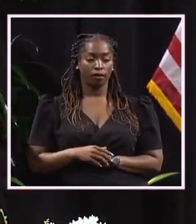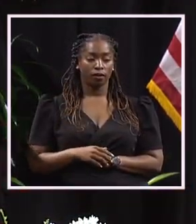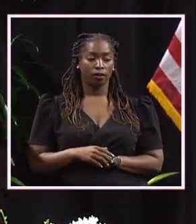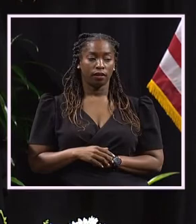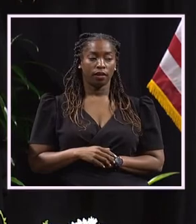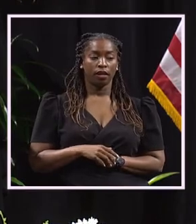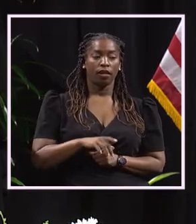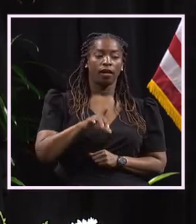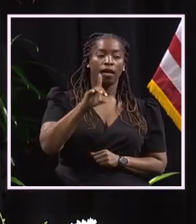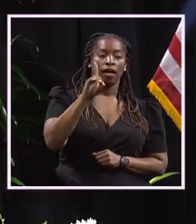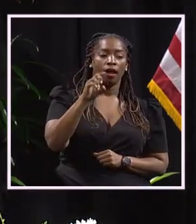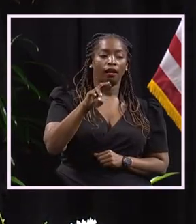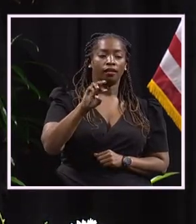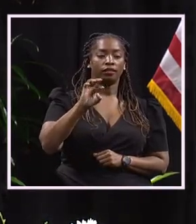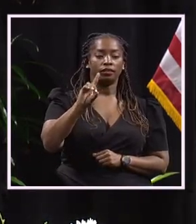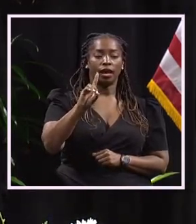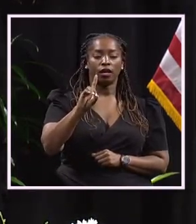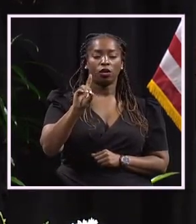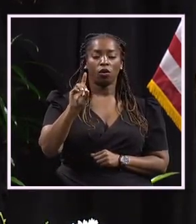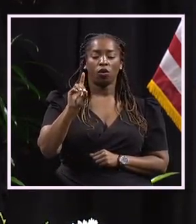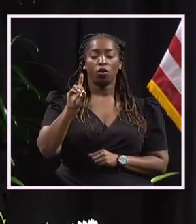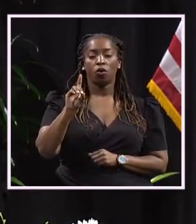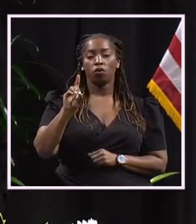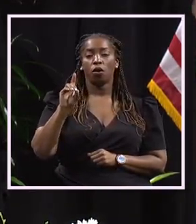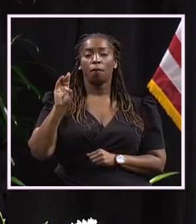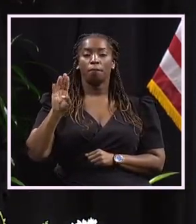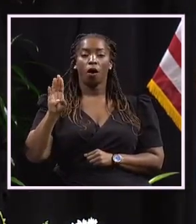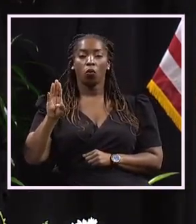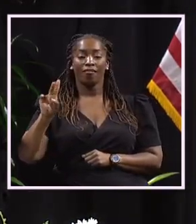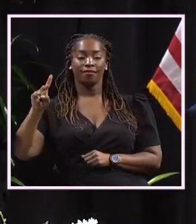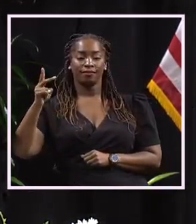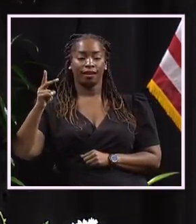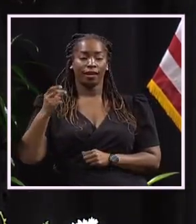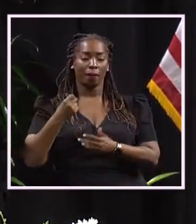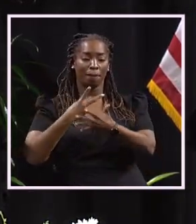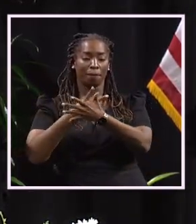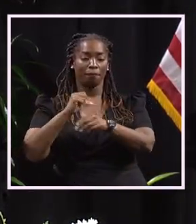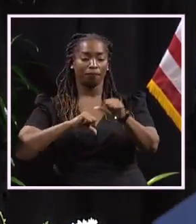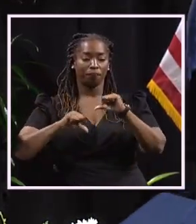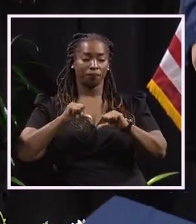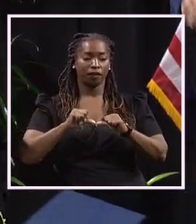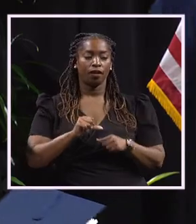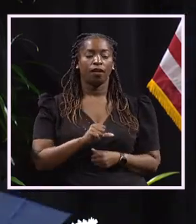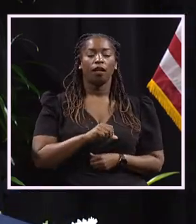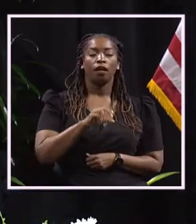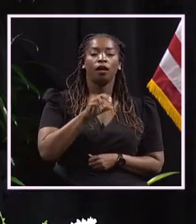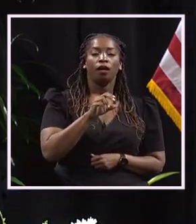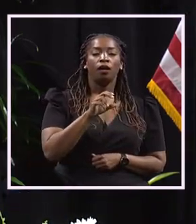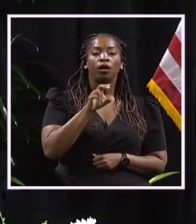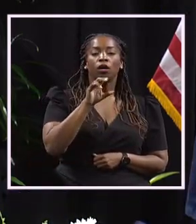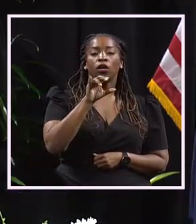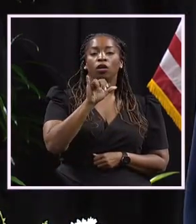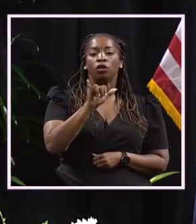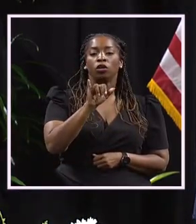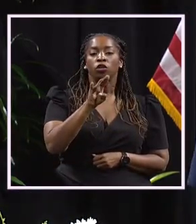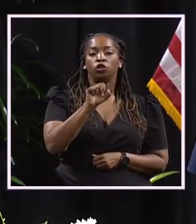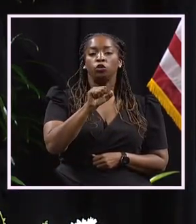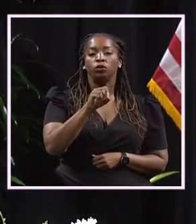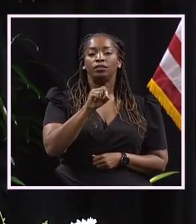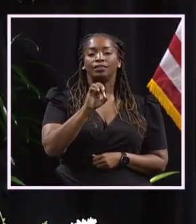Donald William Baldwin II, Master of Science. Youssef Al-Kradi, magna cum